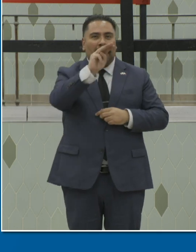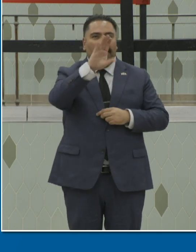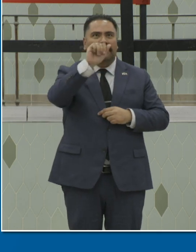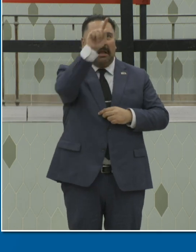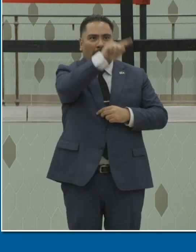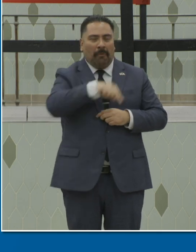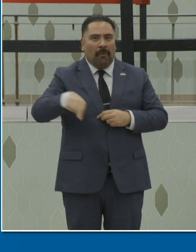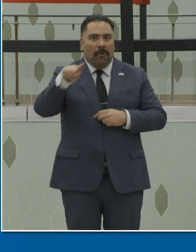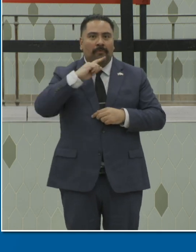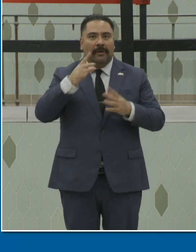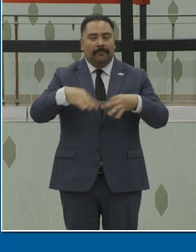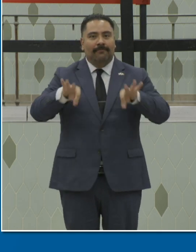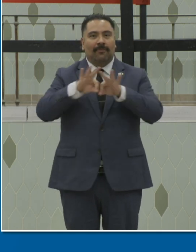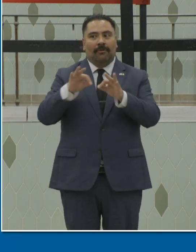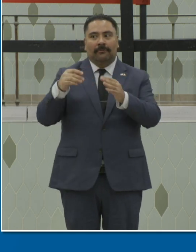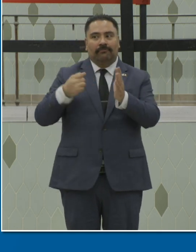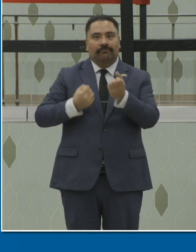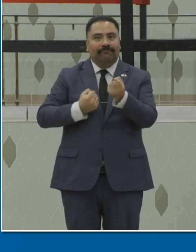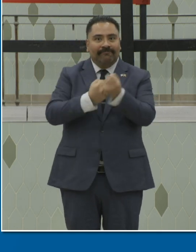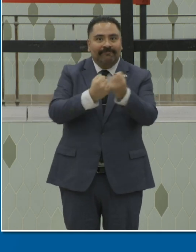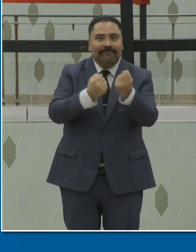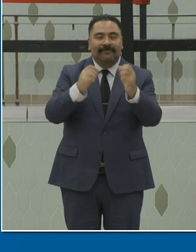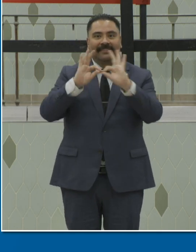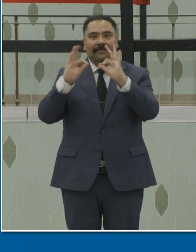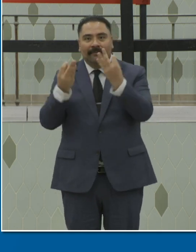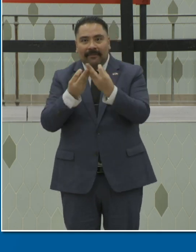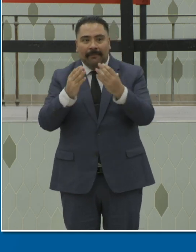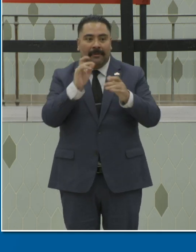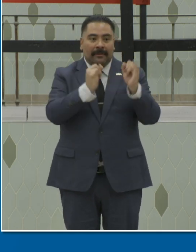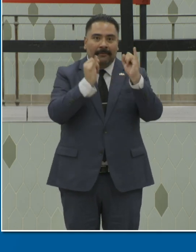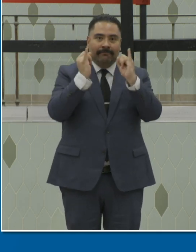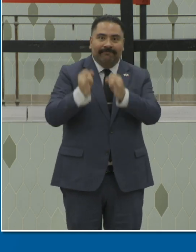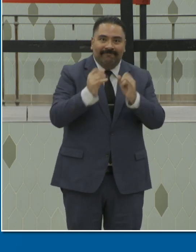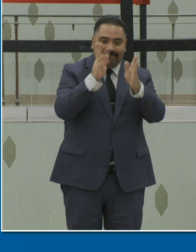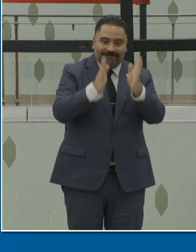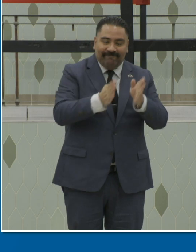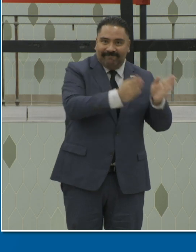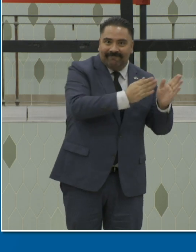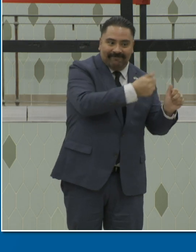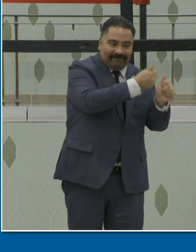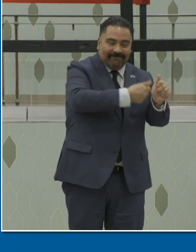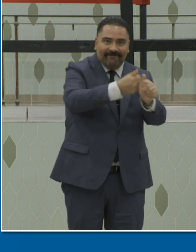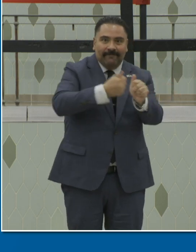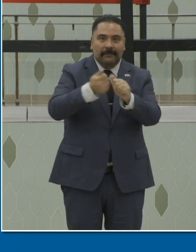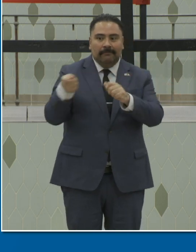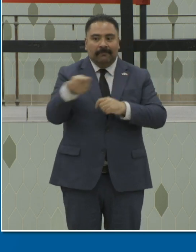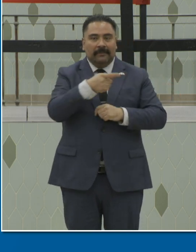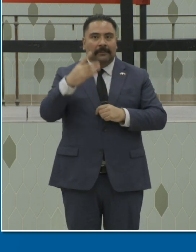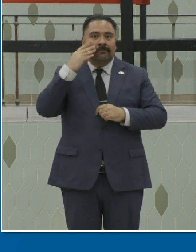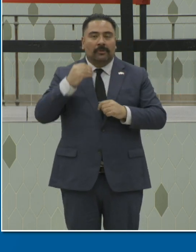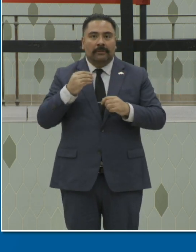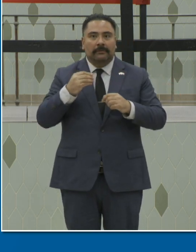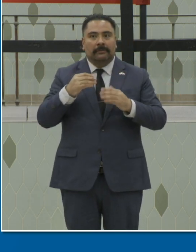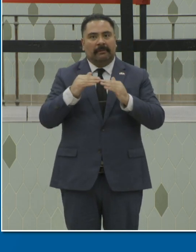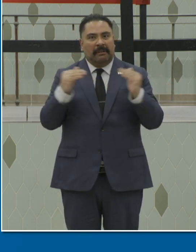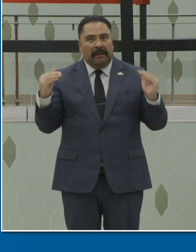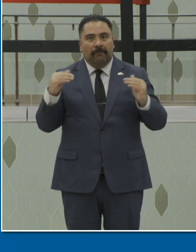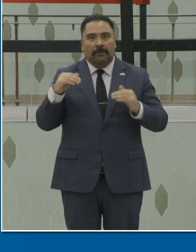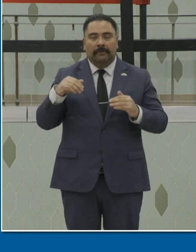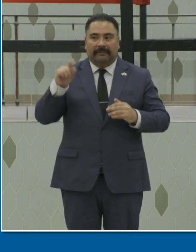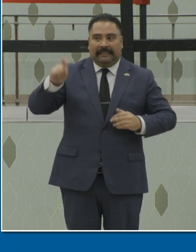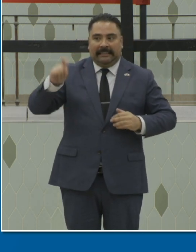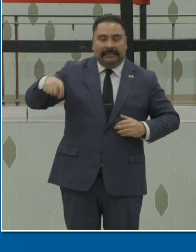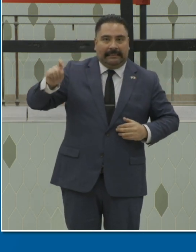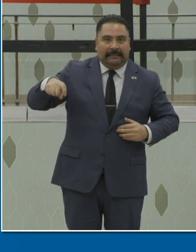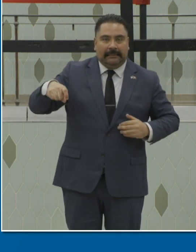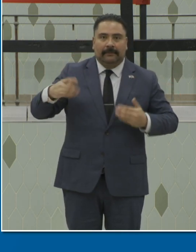an incredible role in providing support for families and individuals who were experiencing a level of vulnerability that